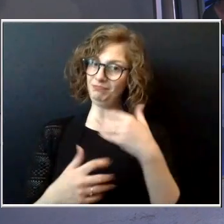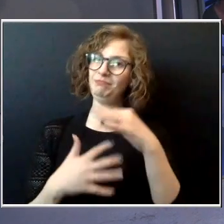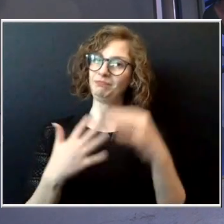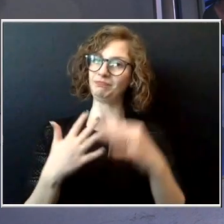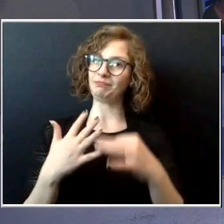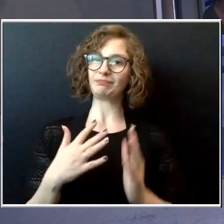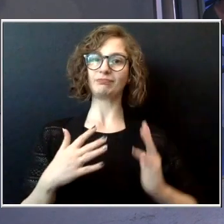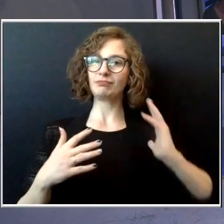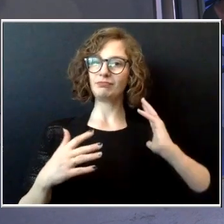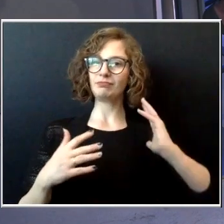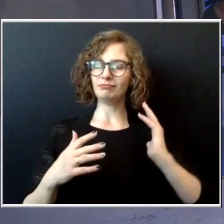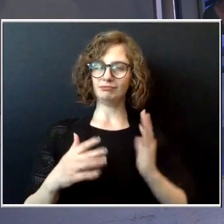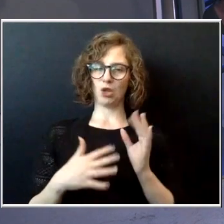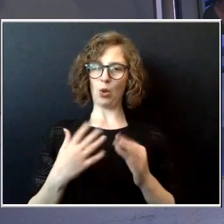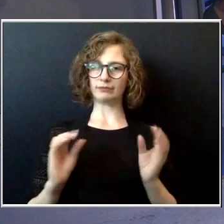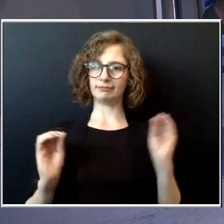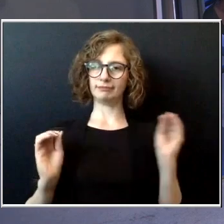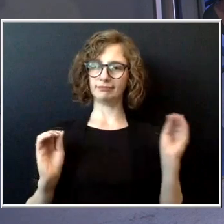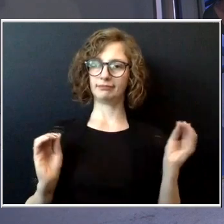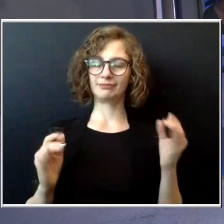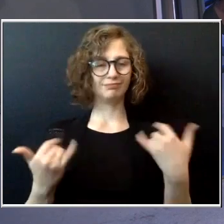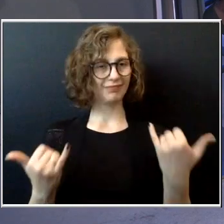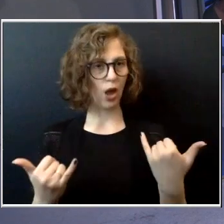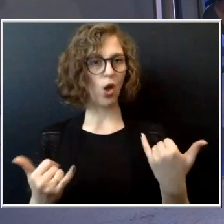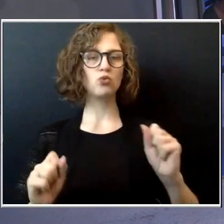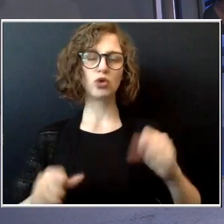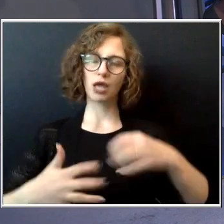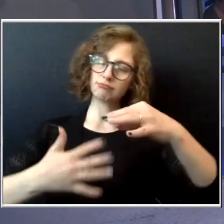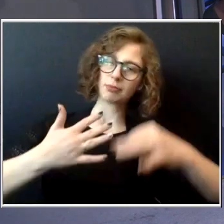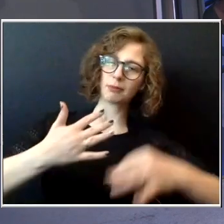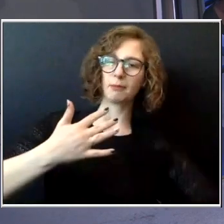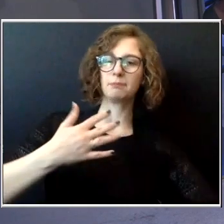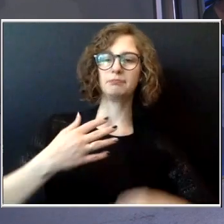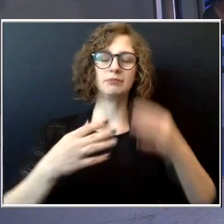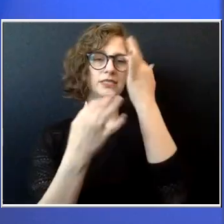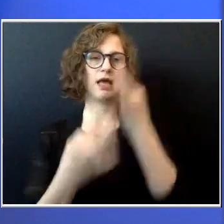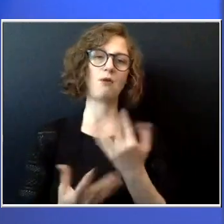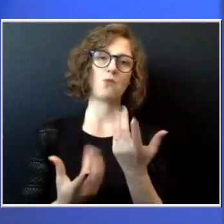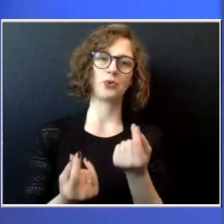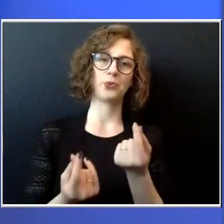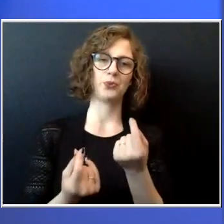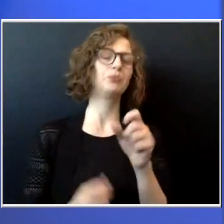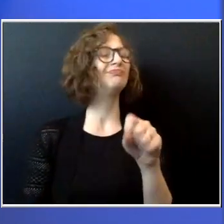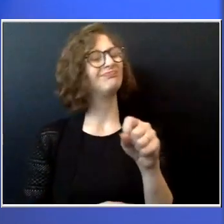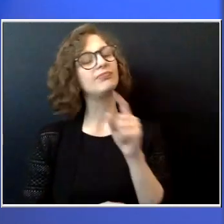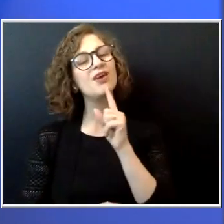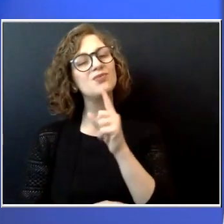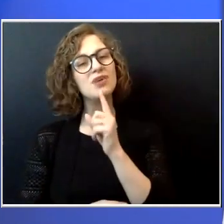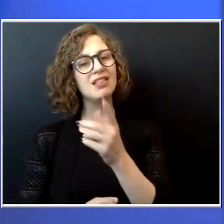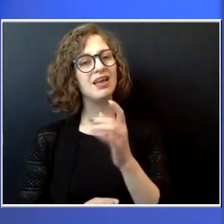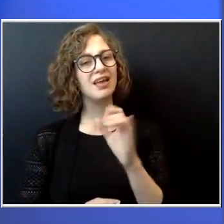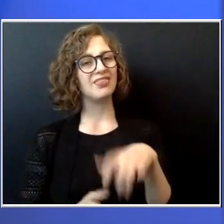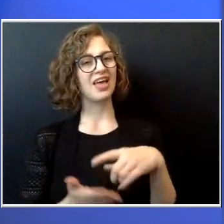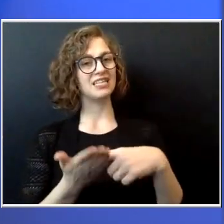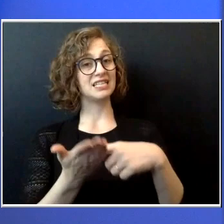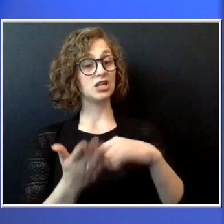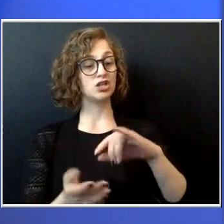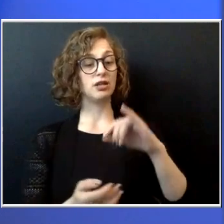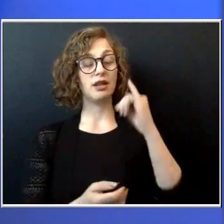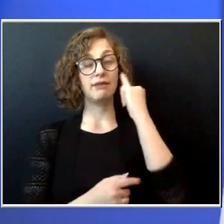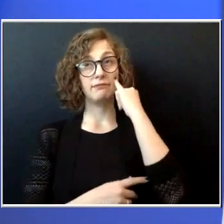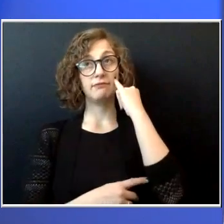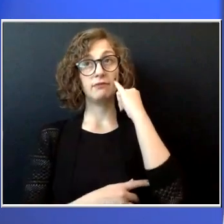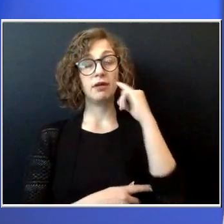have it can be curtailed. Right. And to really each patient. and really just having that discussion. If it's BRCA, we're not really